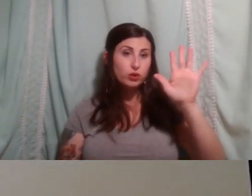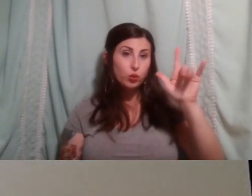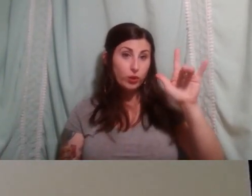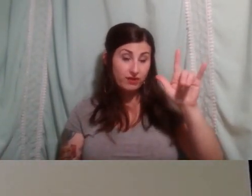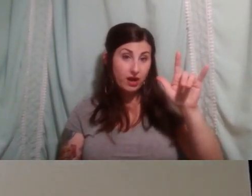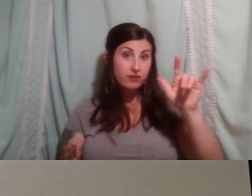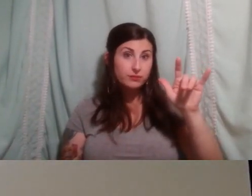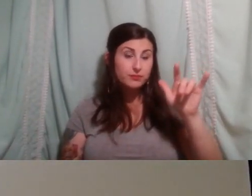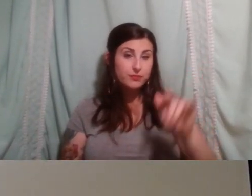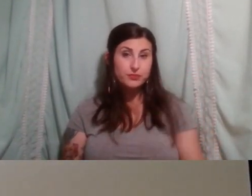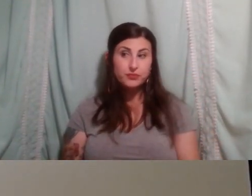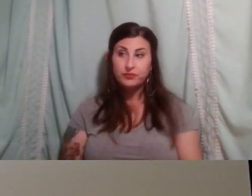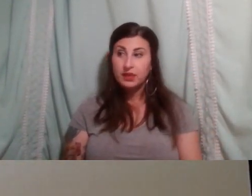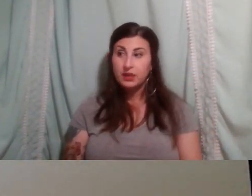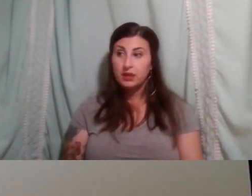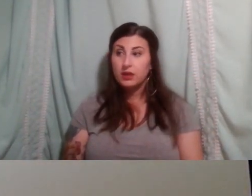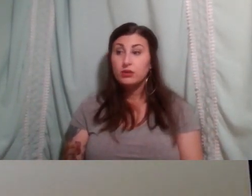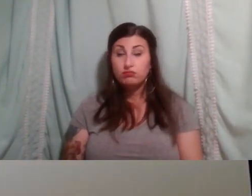1,225.